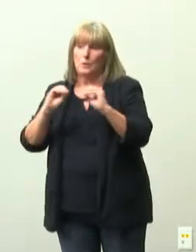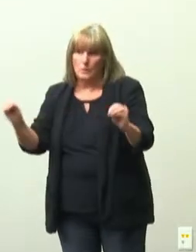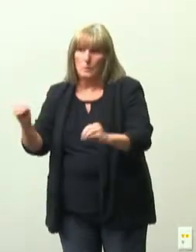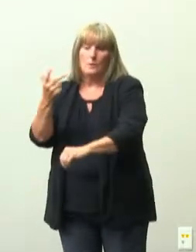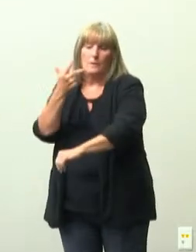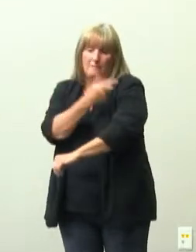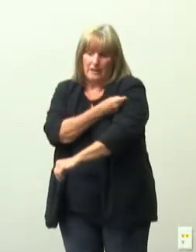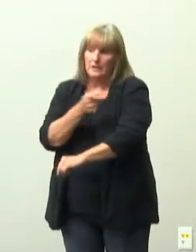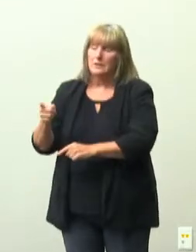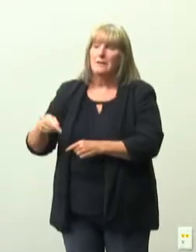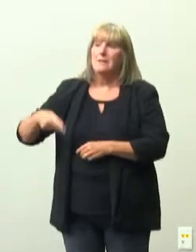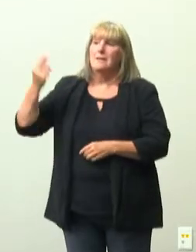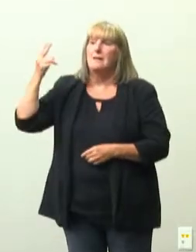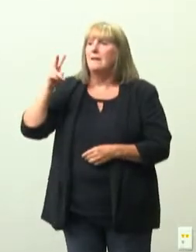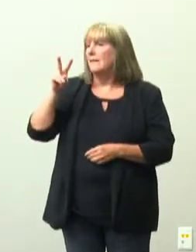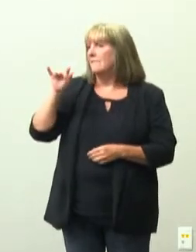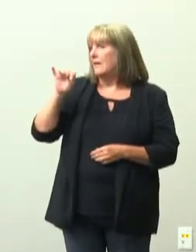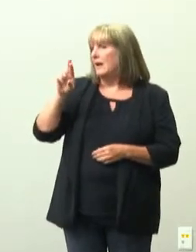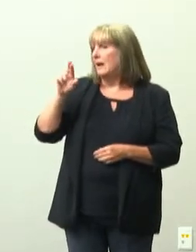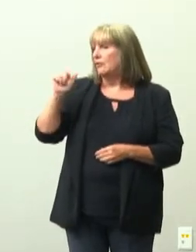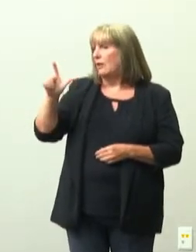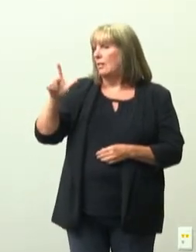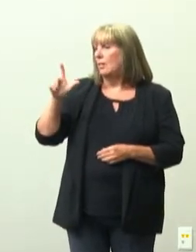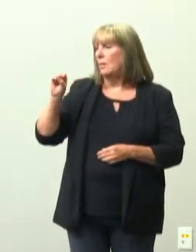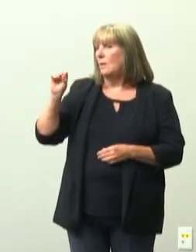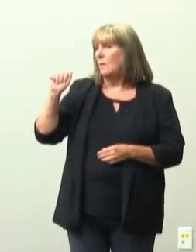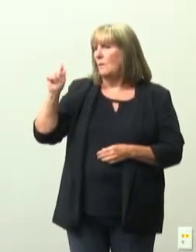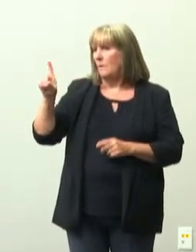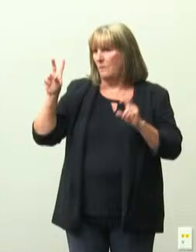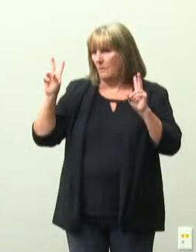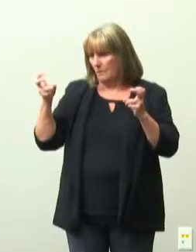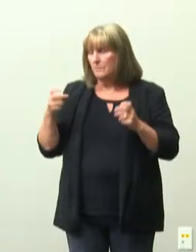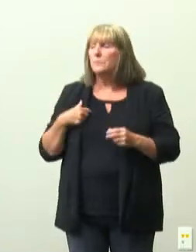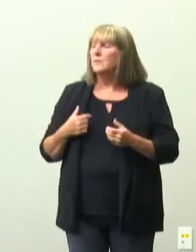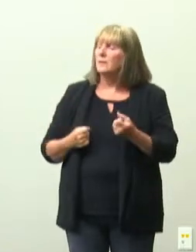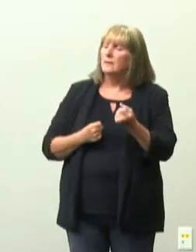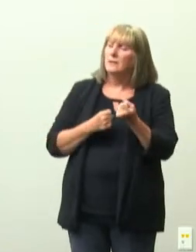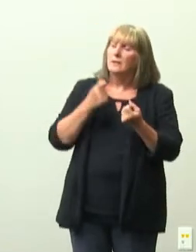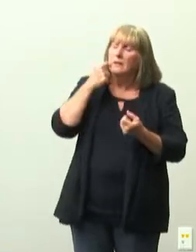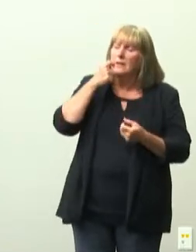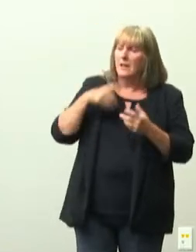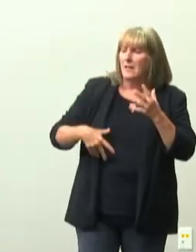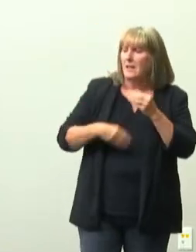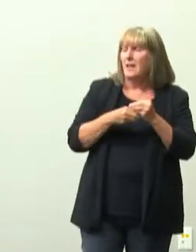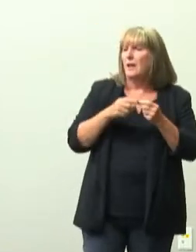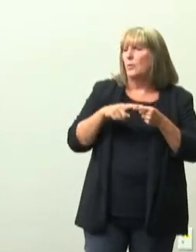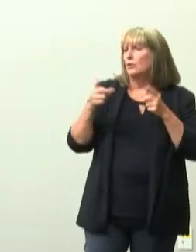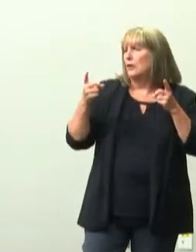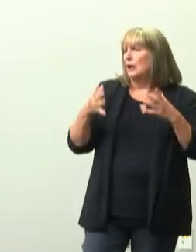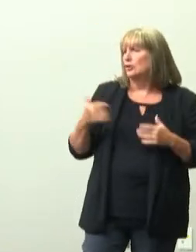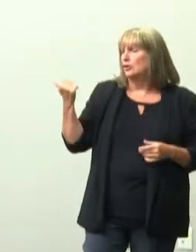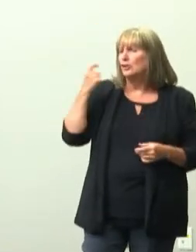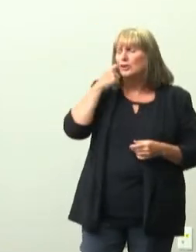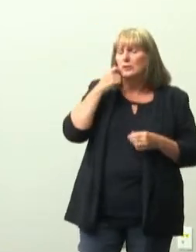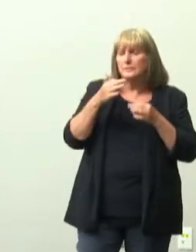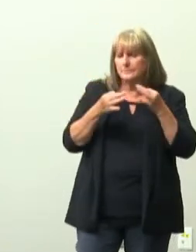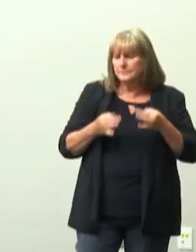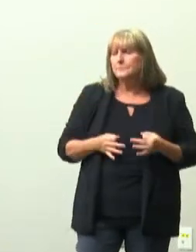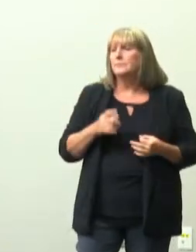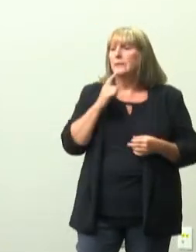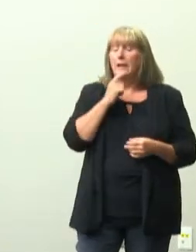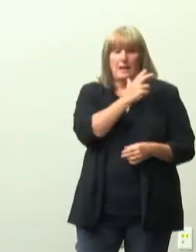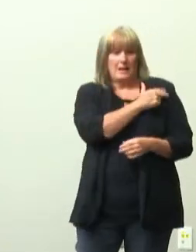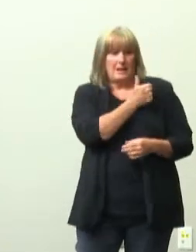viral loads. And just, I thought maybe I'd piggyback on what Director Lopez said. The hospitalizations that we've